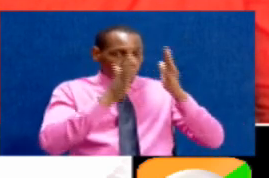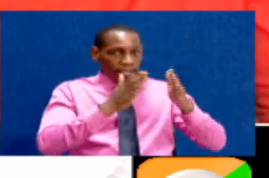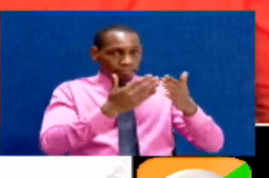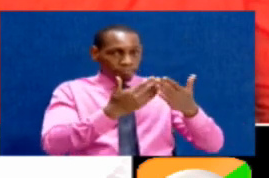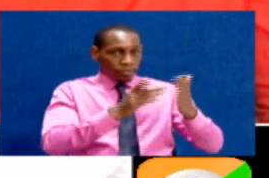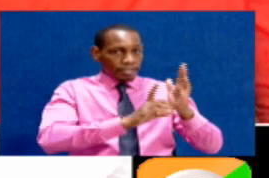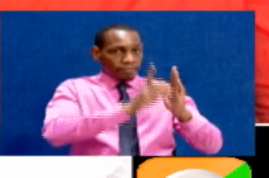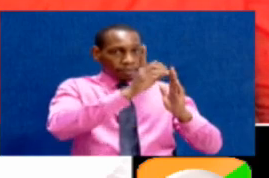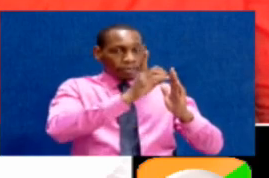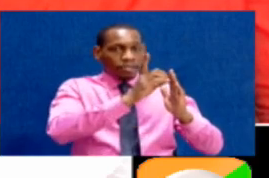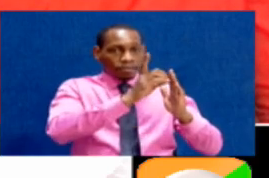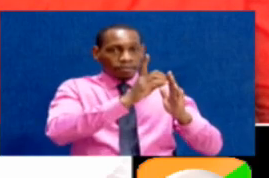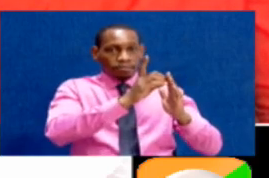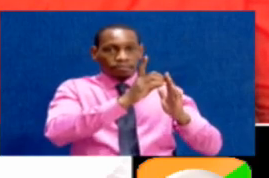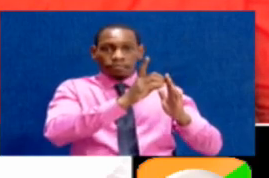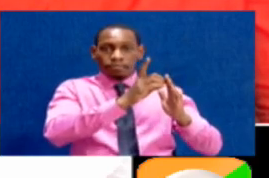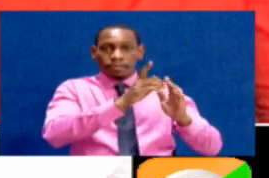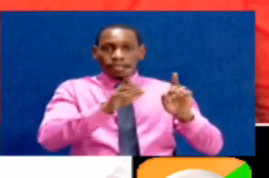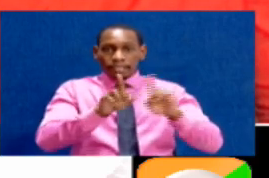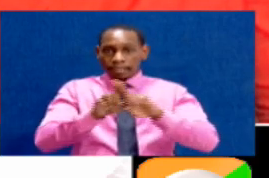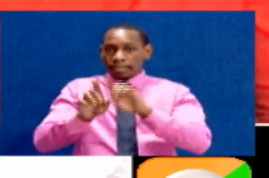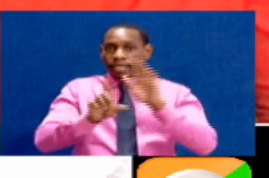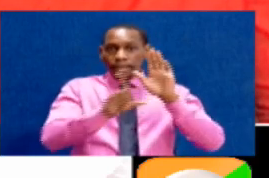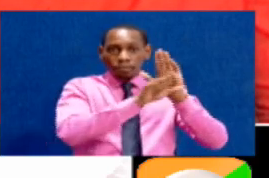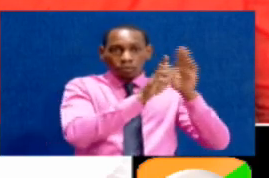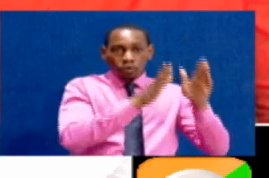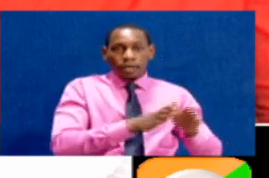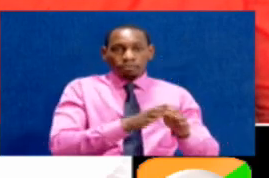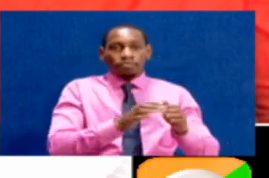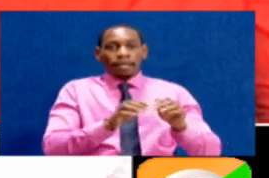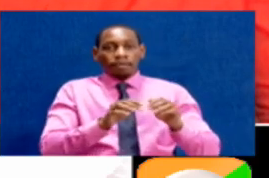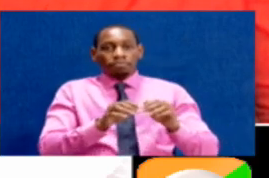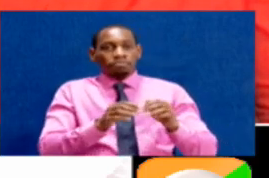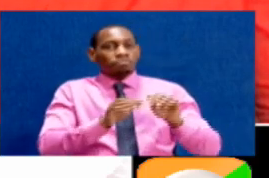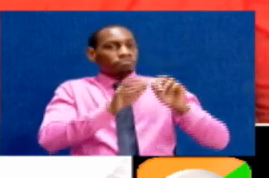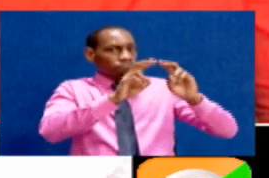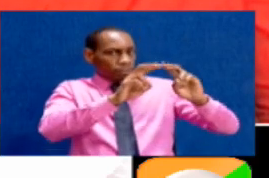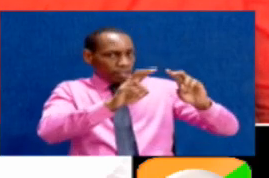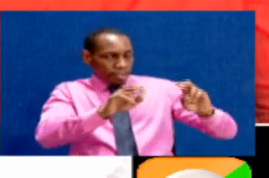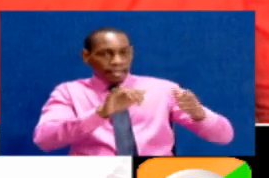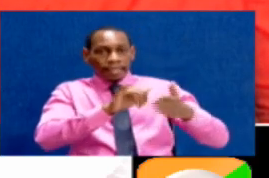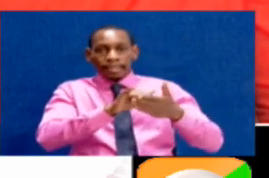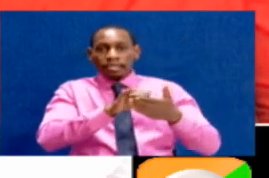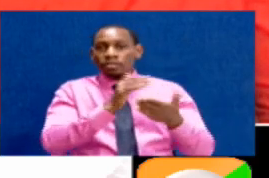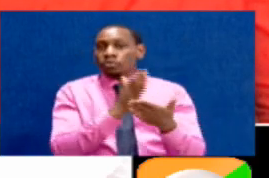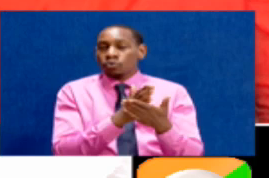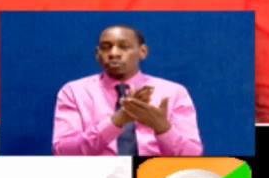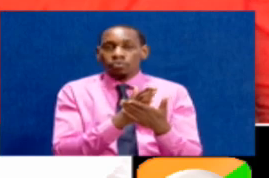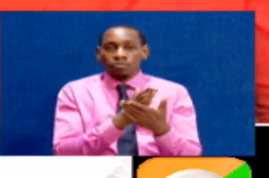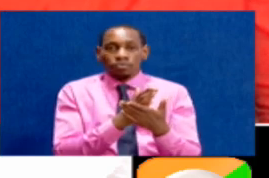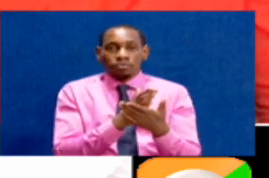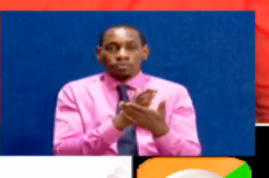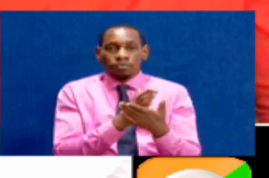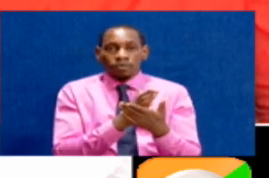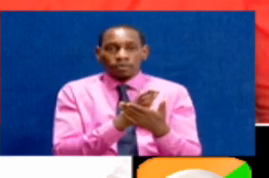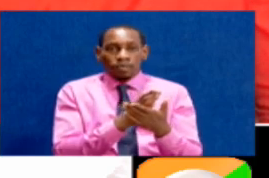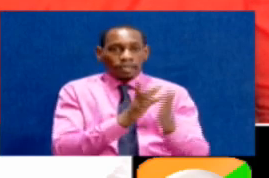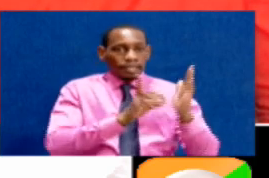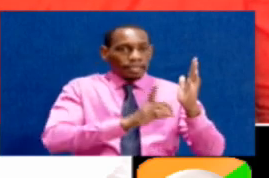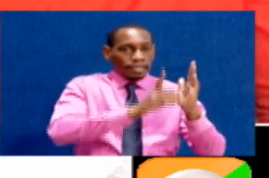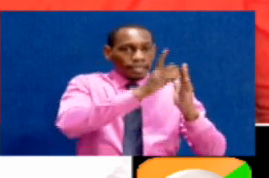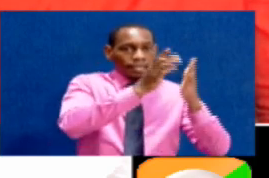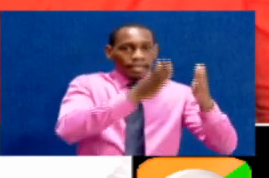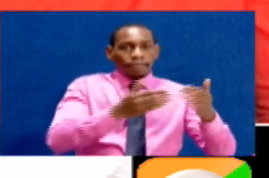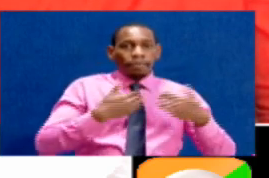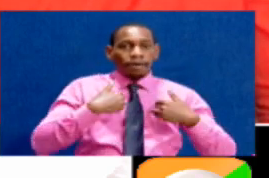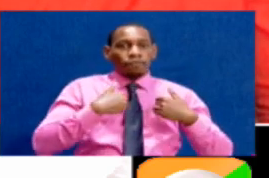to be able to, your lawyer will be able to do a due diligence to ensure that the developer has got all